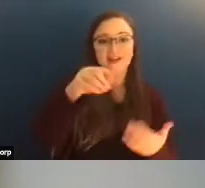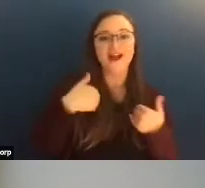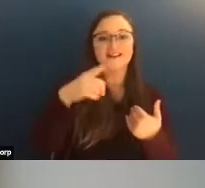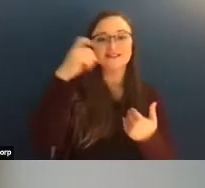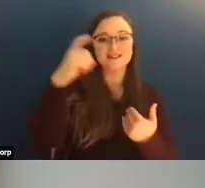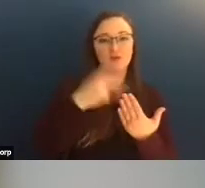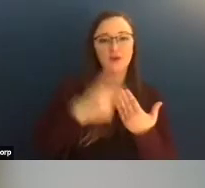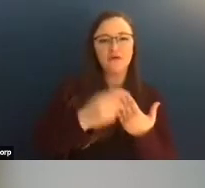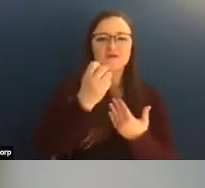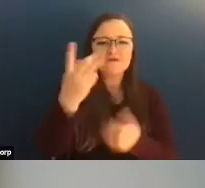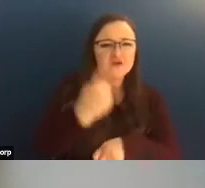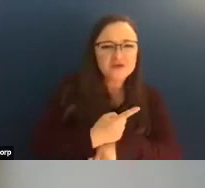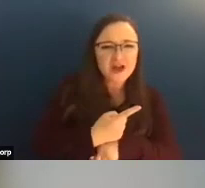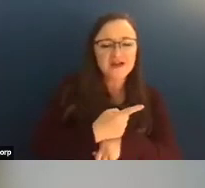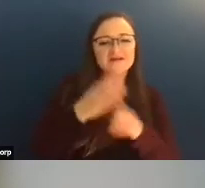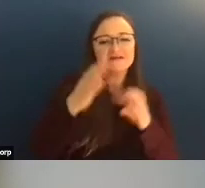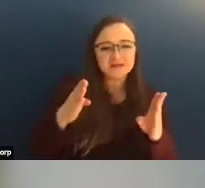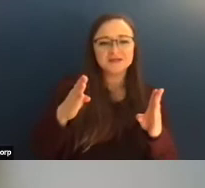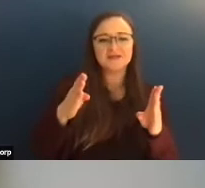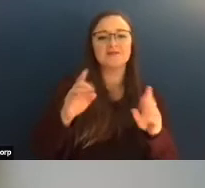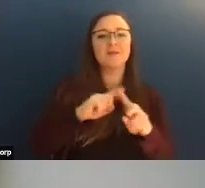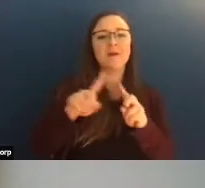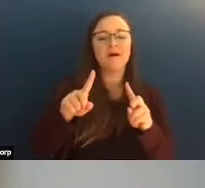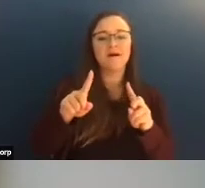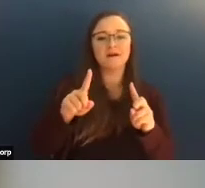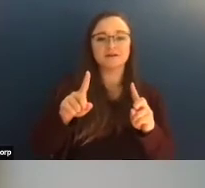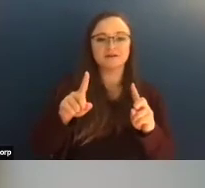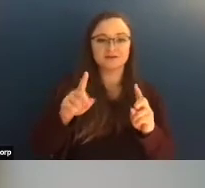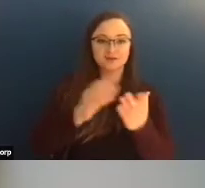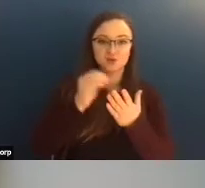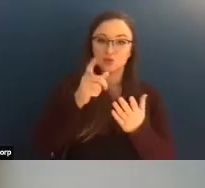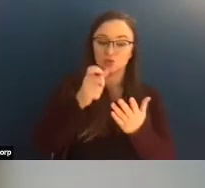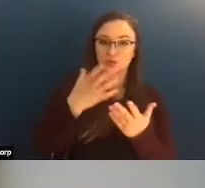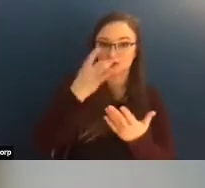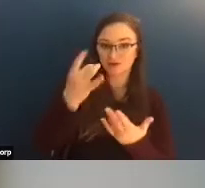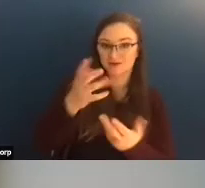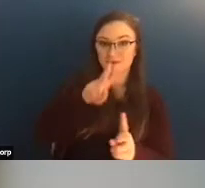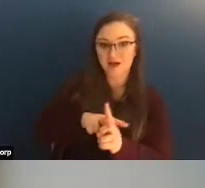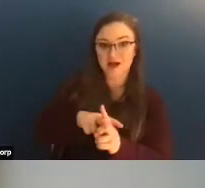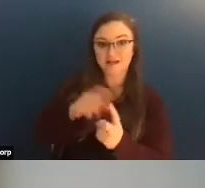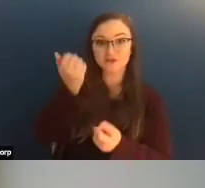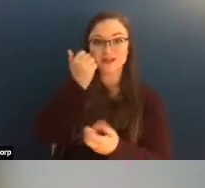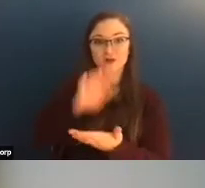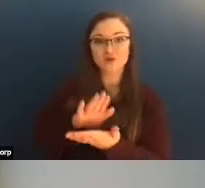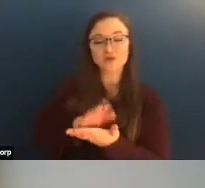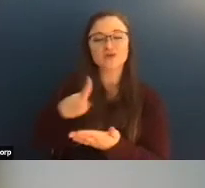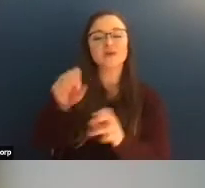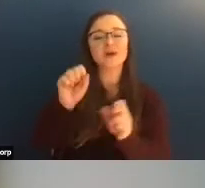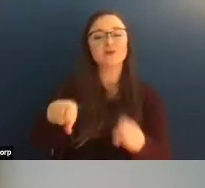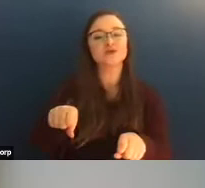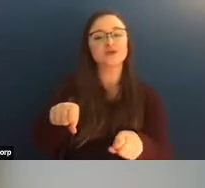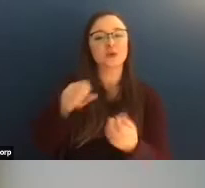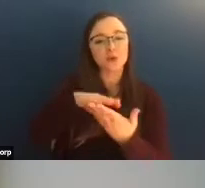couple days long, and it gave students who were interested in applying to dental school the opportunity to kind of